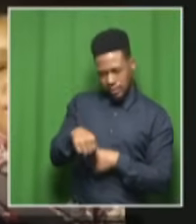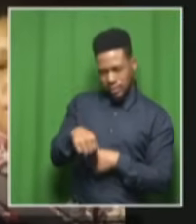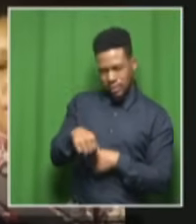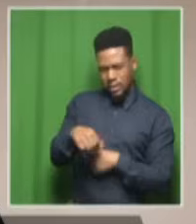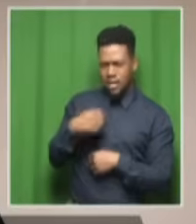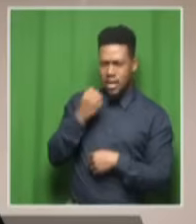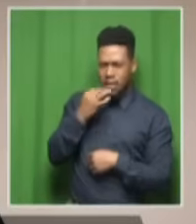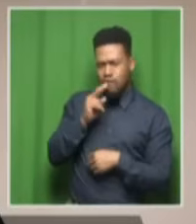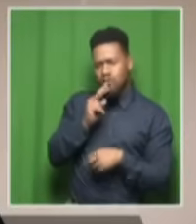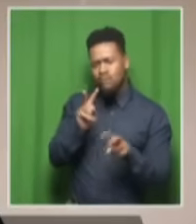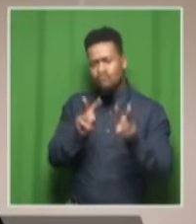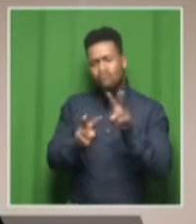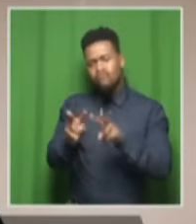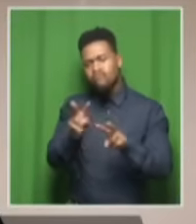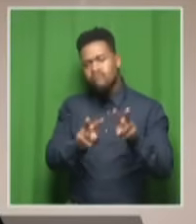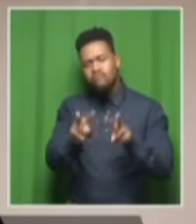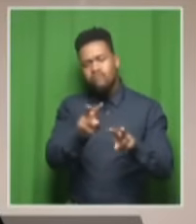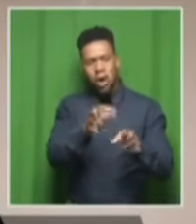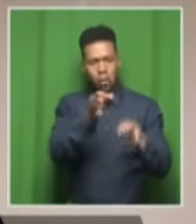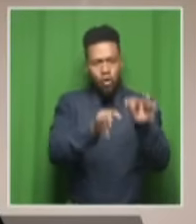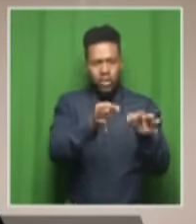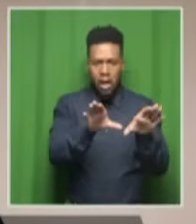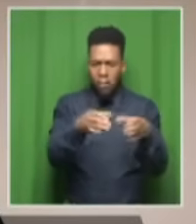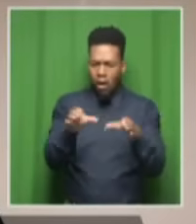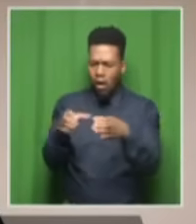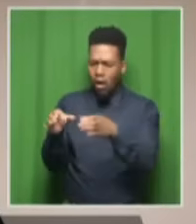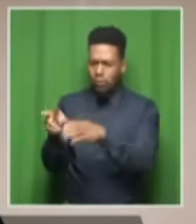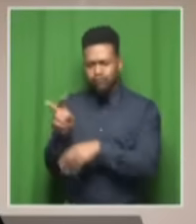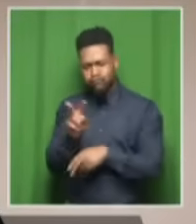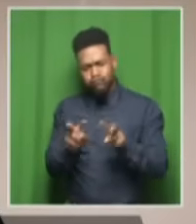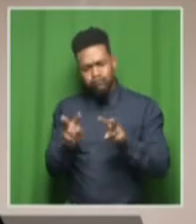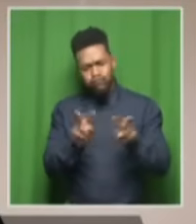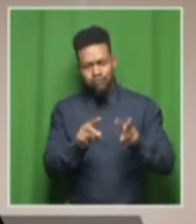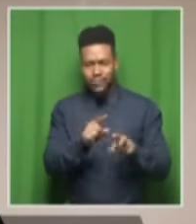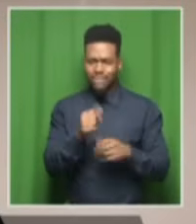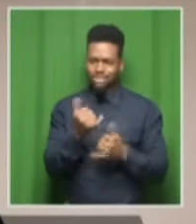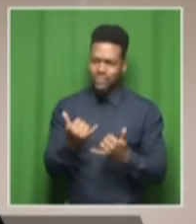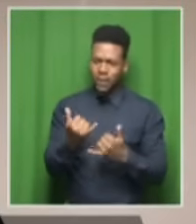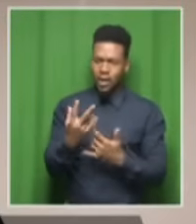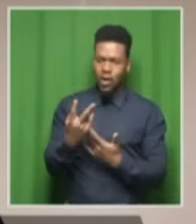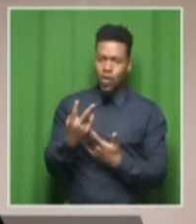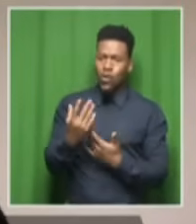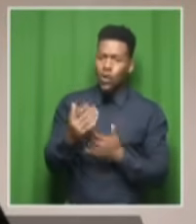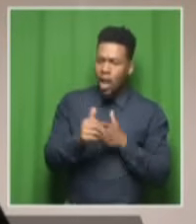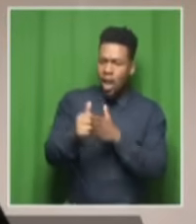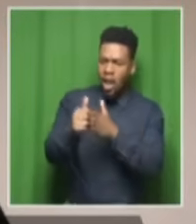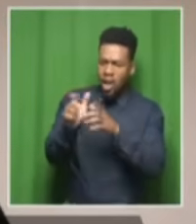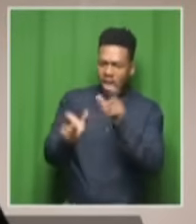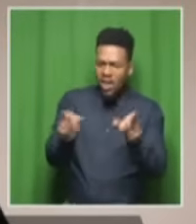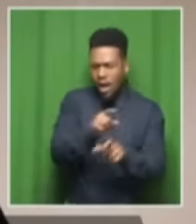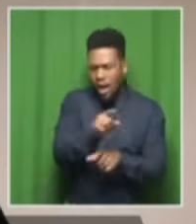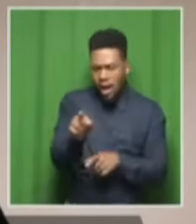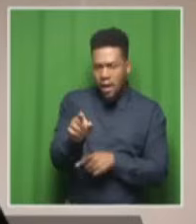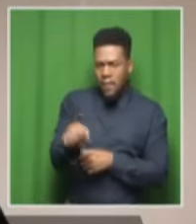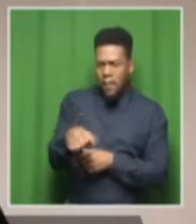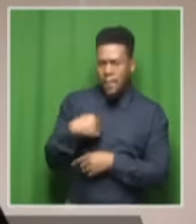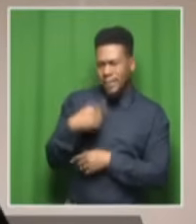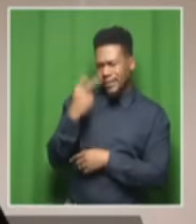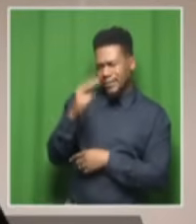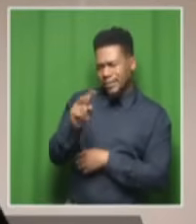we look at all the political parties and people that are running at this moment, I